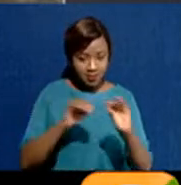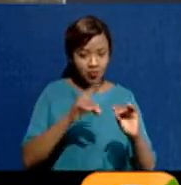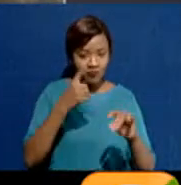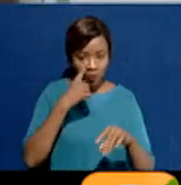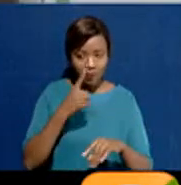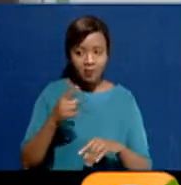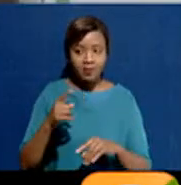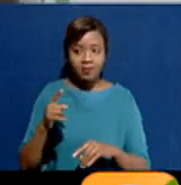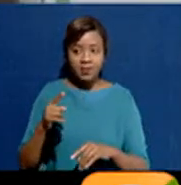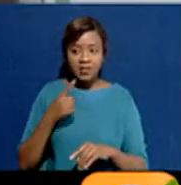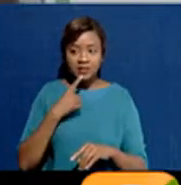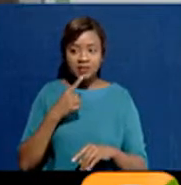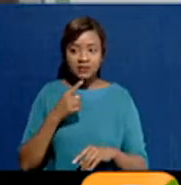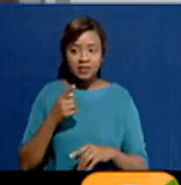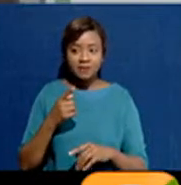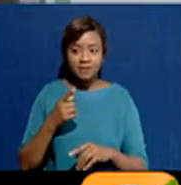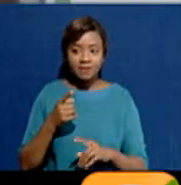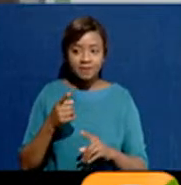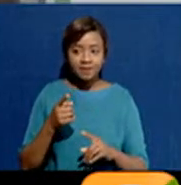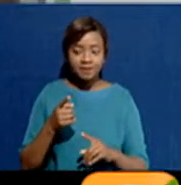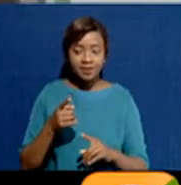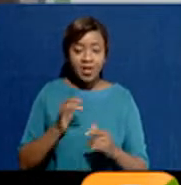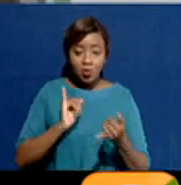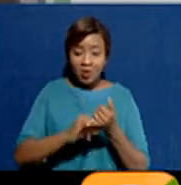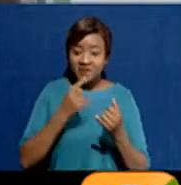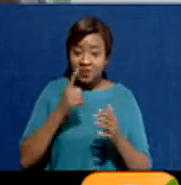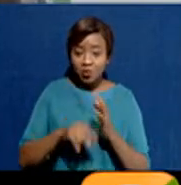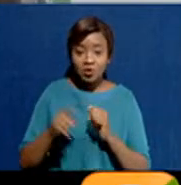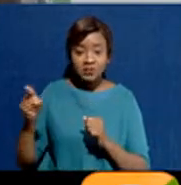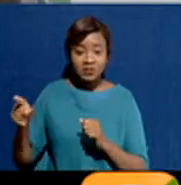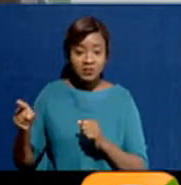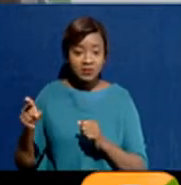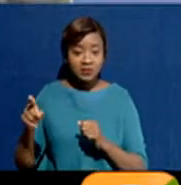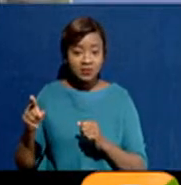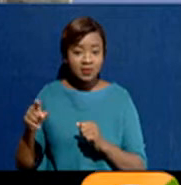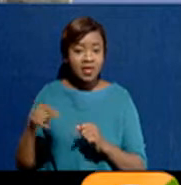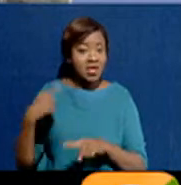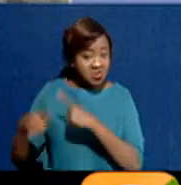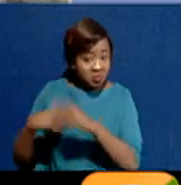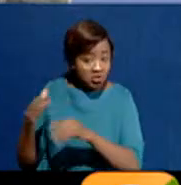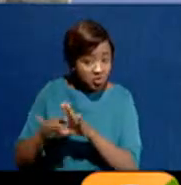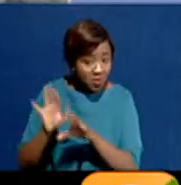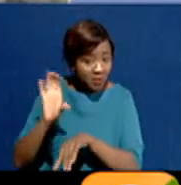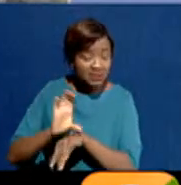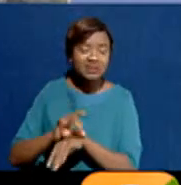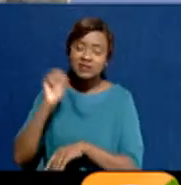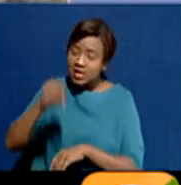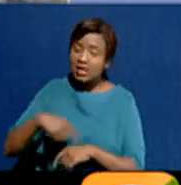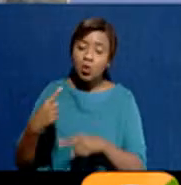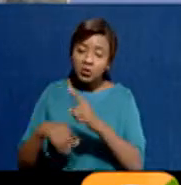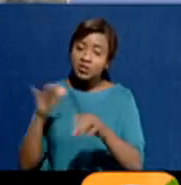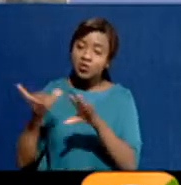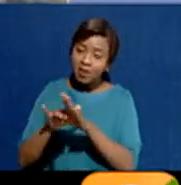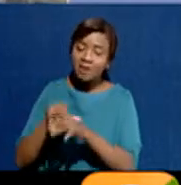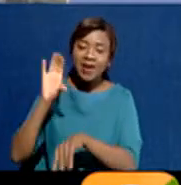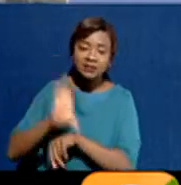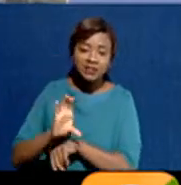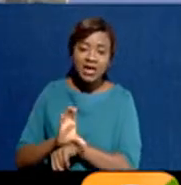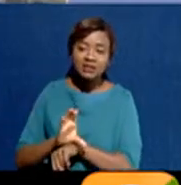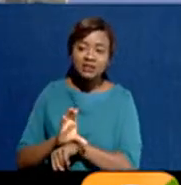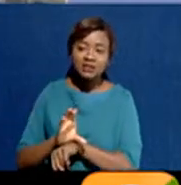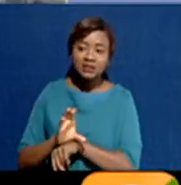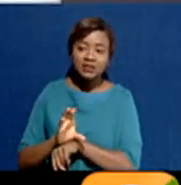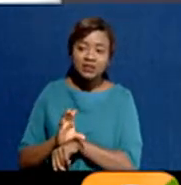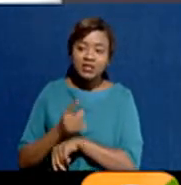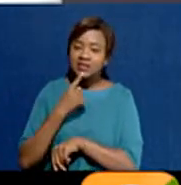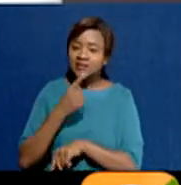children. And the wife says he doesn't go to work. Has he left the cult then or is he still part? He's still there. He says he